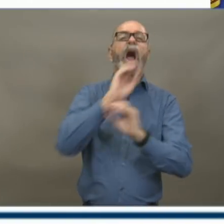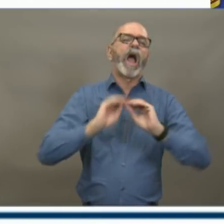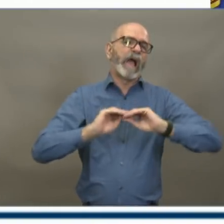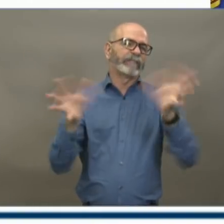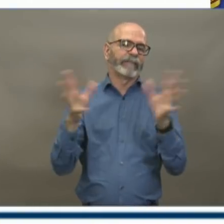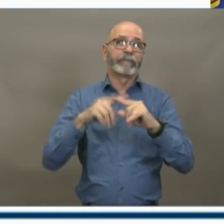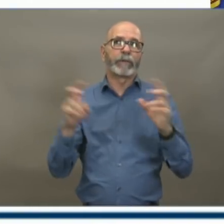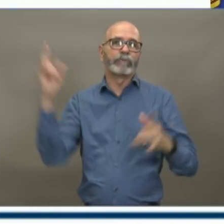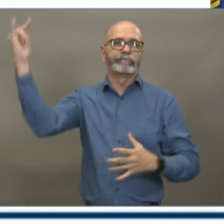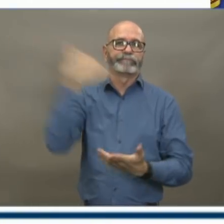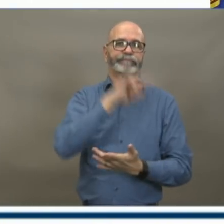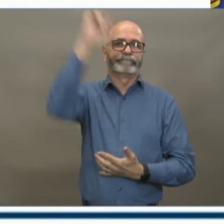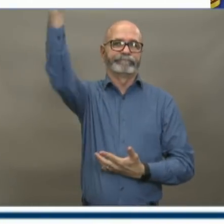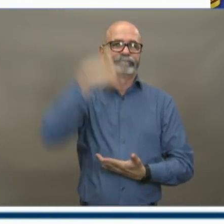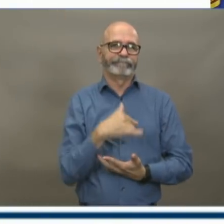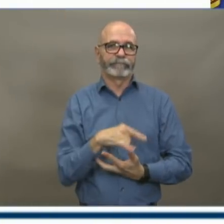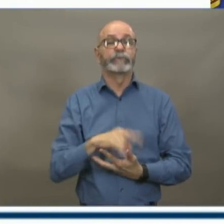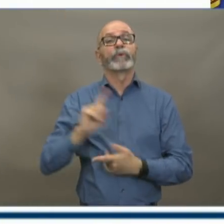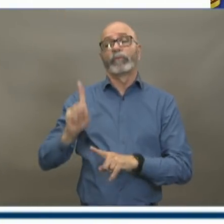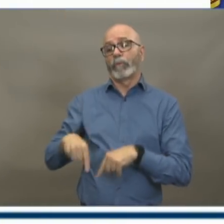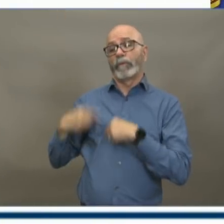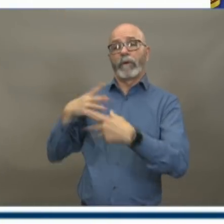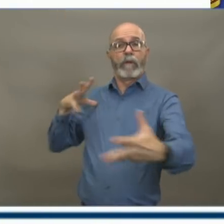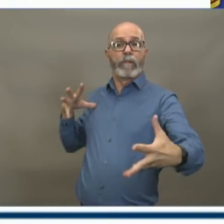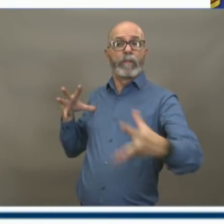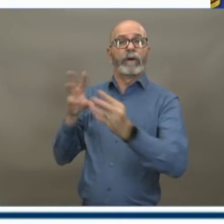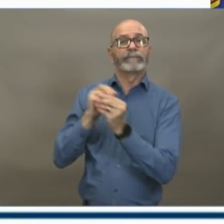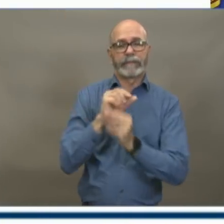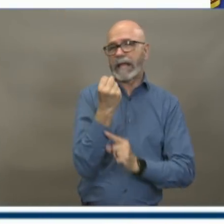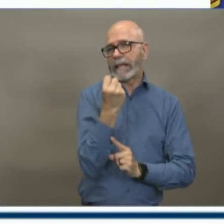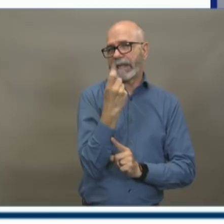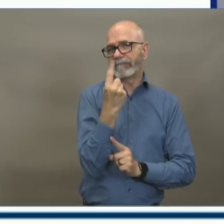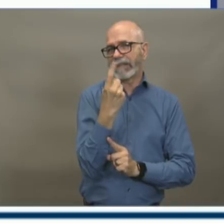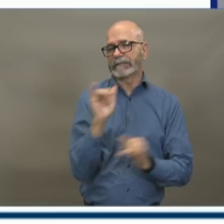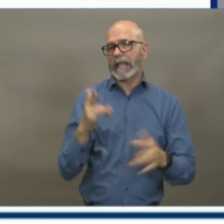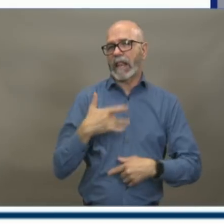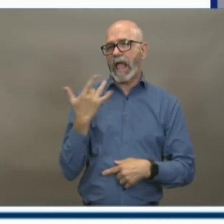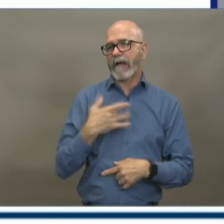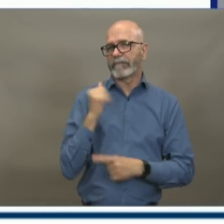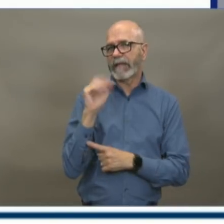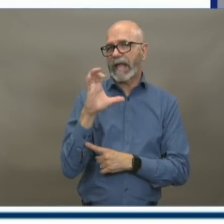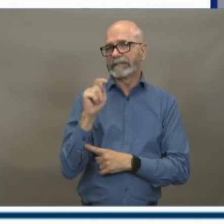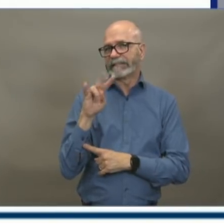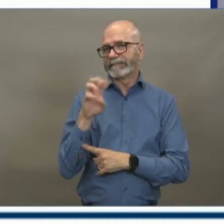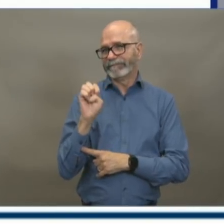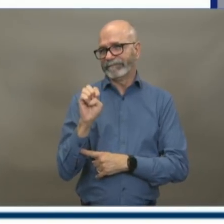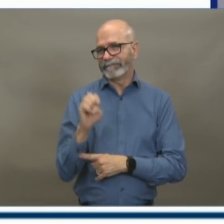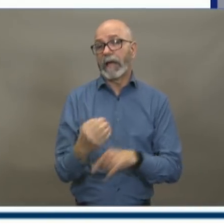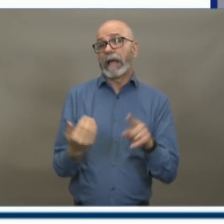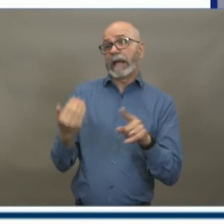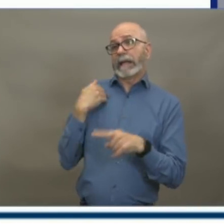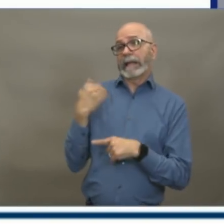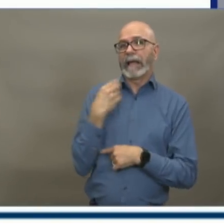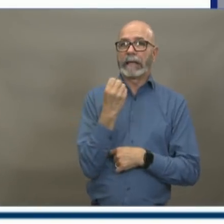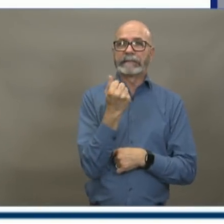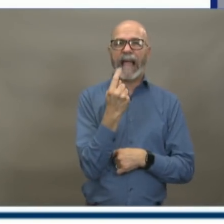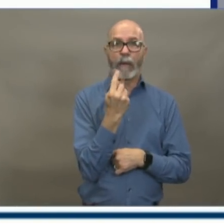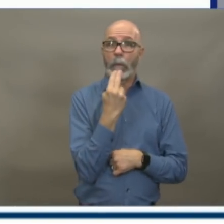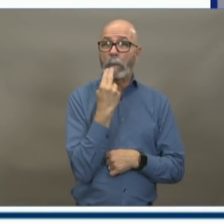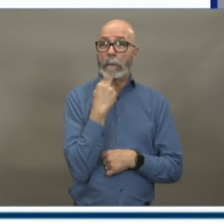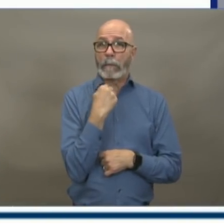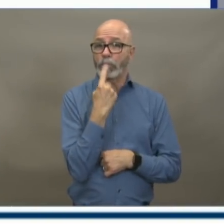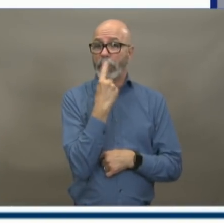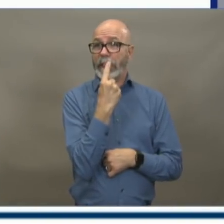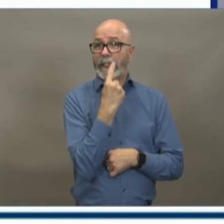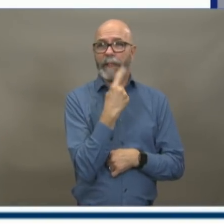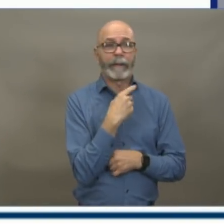there are 11 active cases of COVID-19 in Nova Scotia. Since Saturday, we've been reporting either one new case a day or